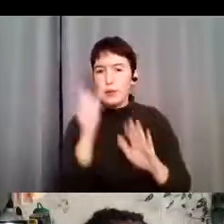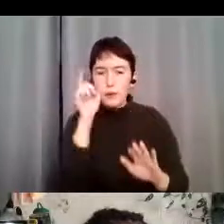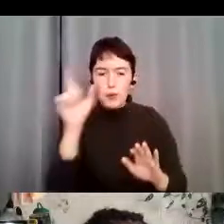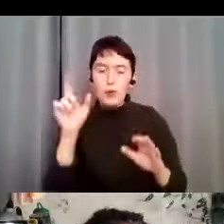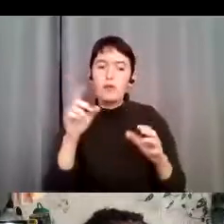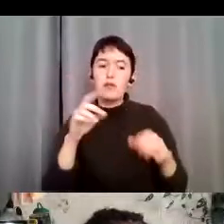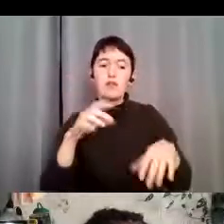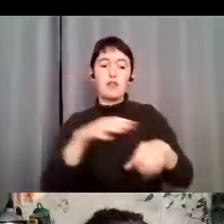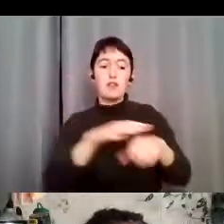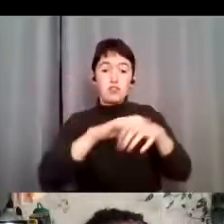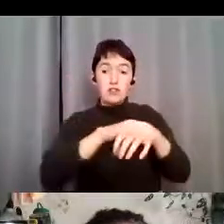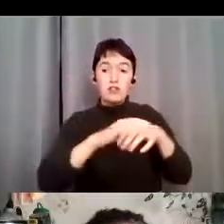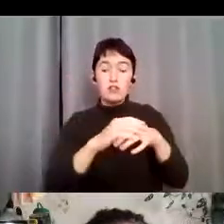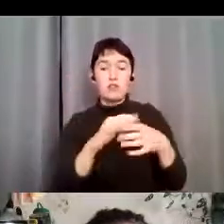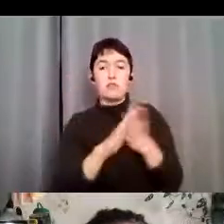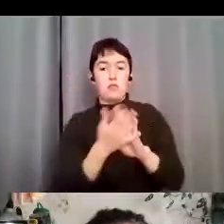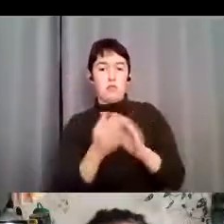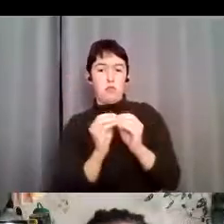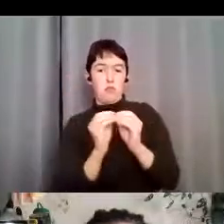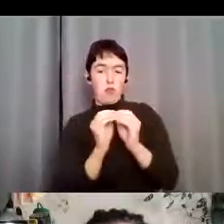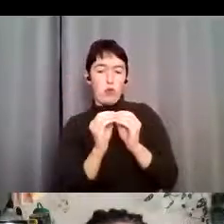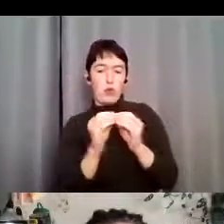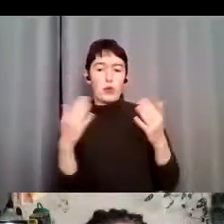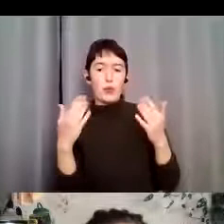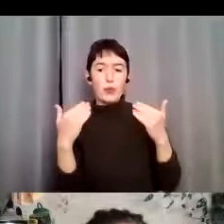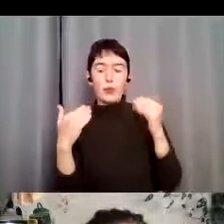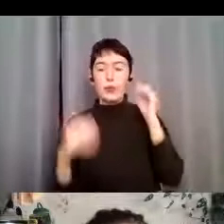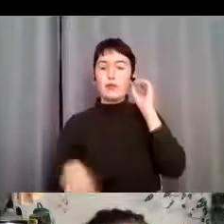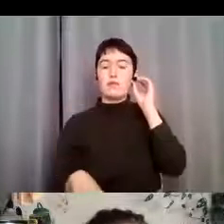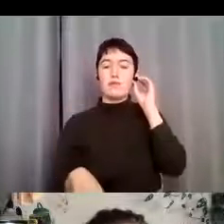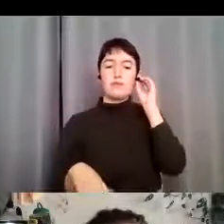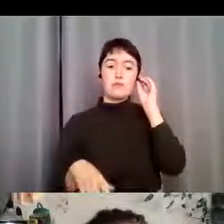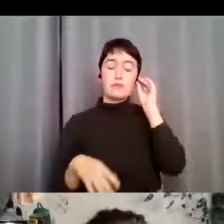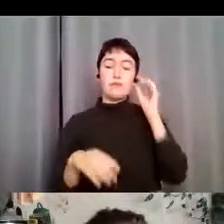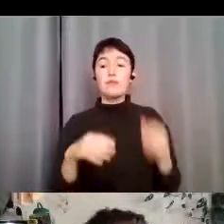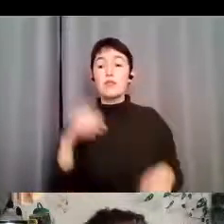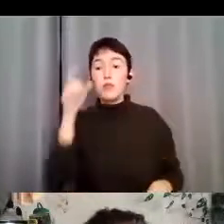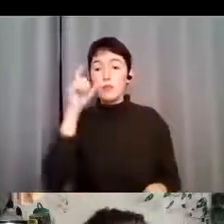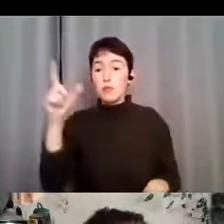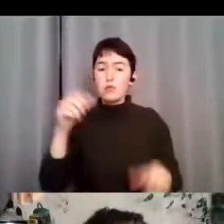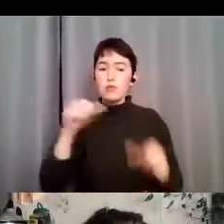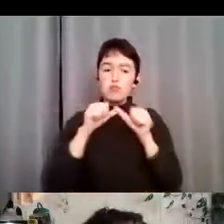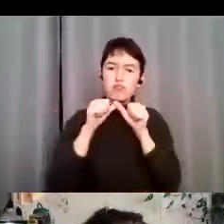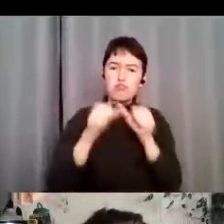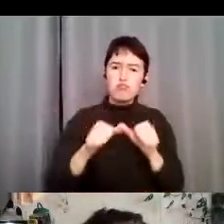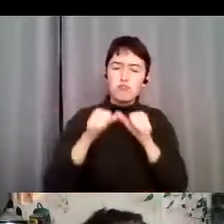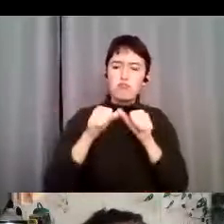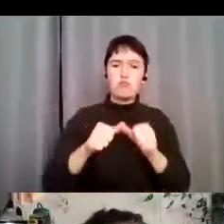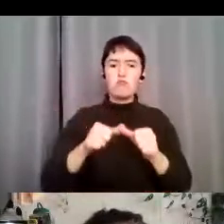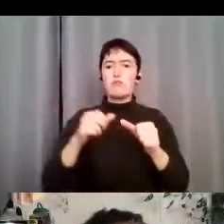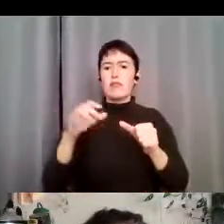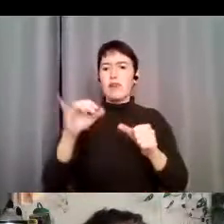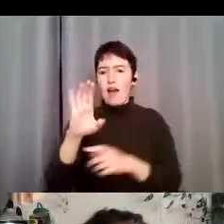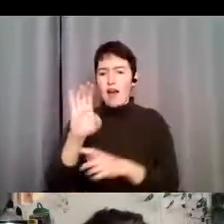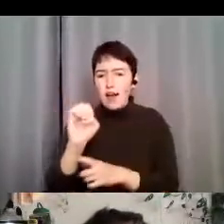cooled, the moon continued to be hit by all of these chunks of rock and ice. And this